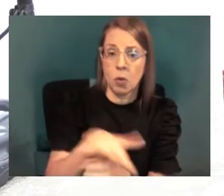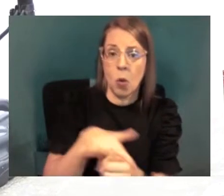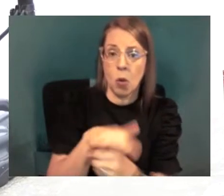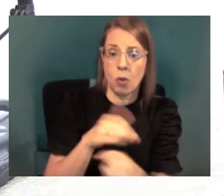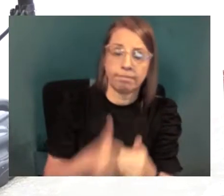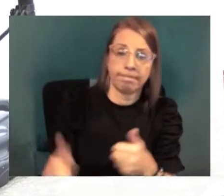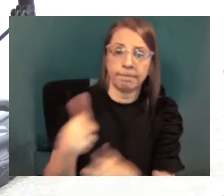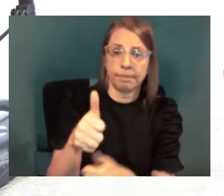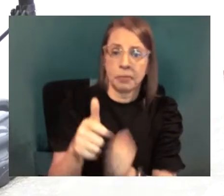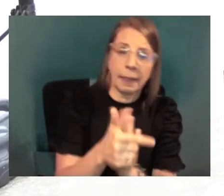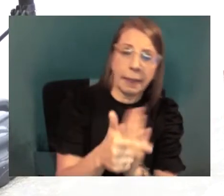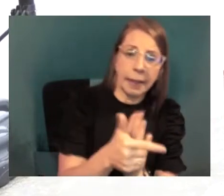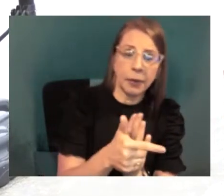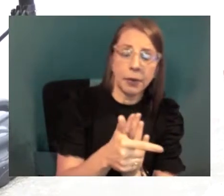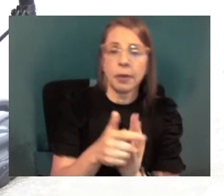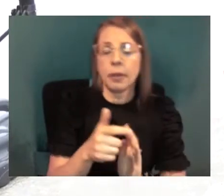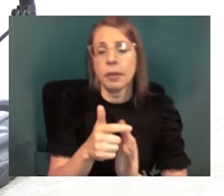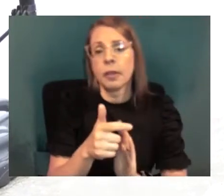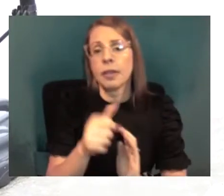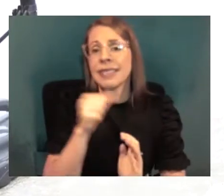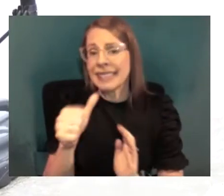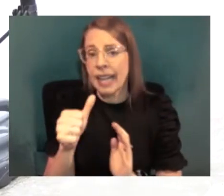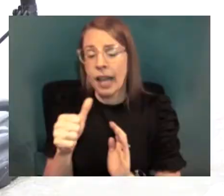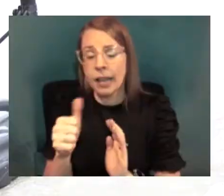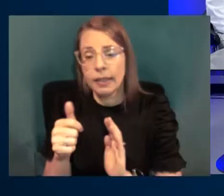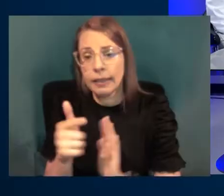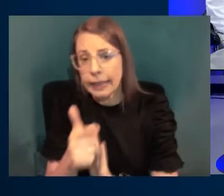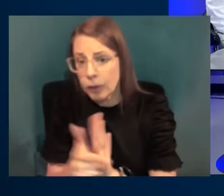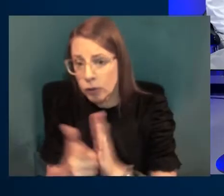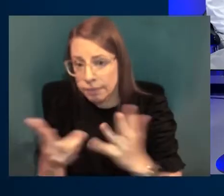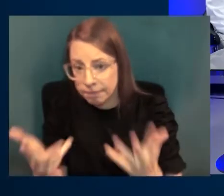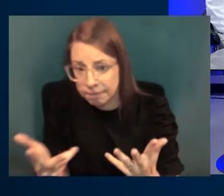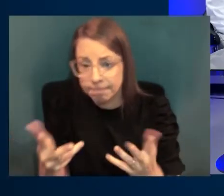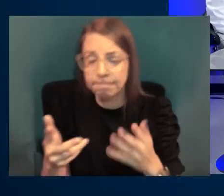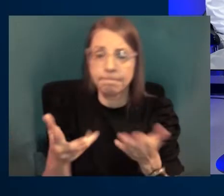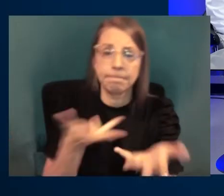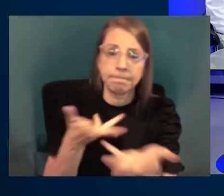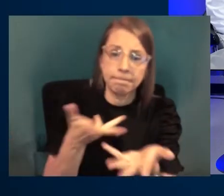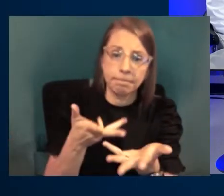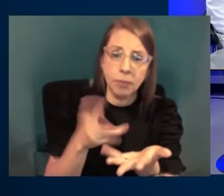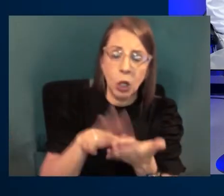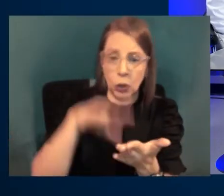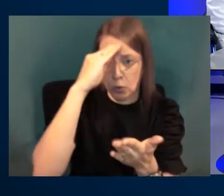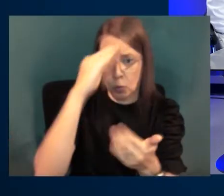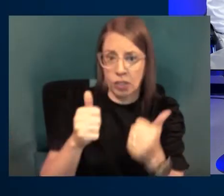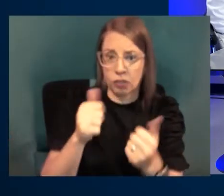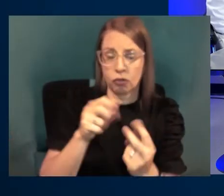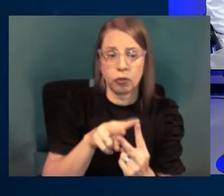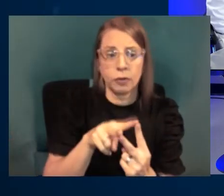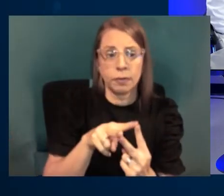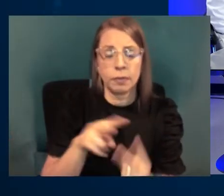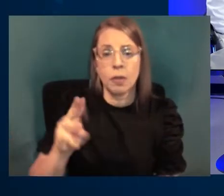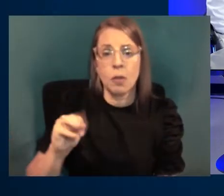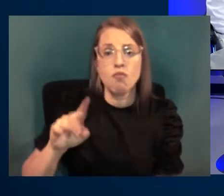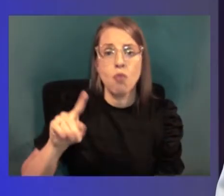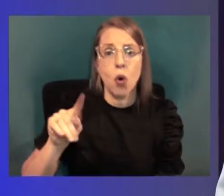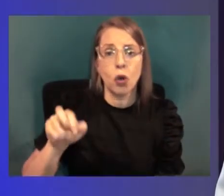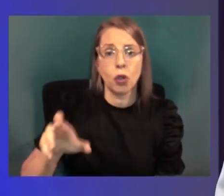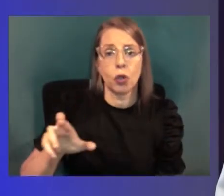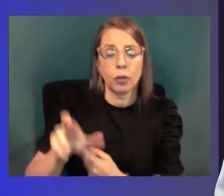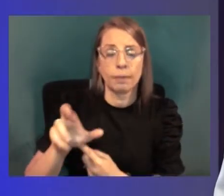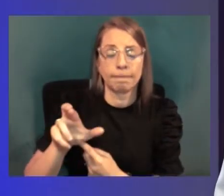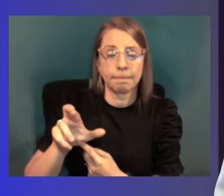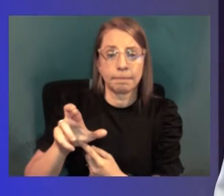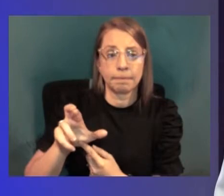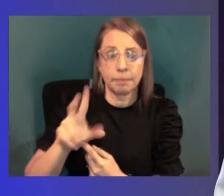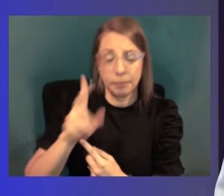legal in your city or your county where you live. So MAT and other types of mortars, we see injuries from them